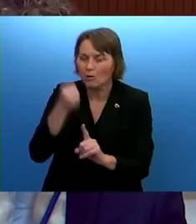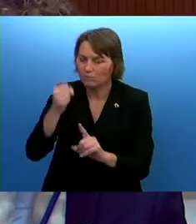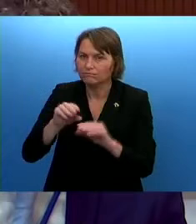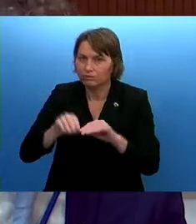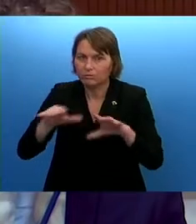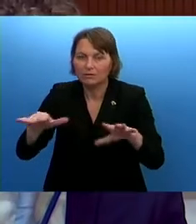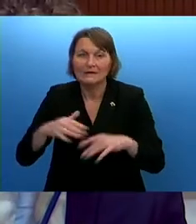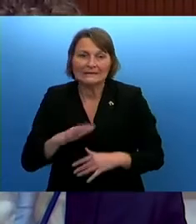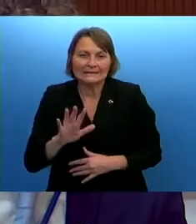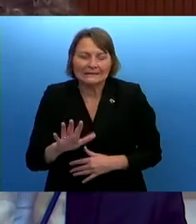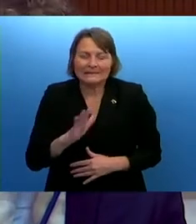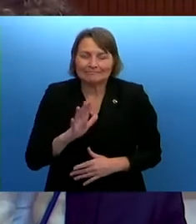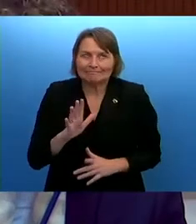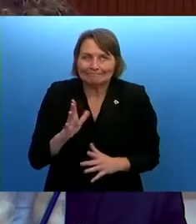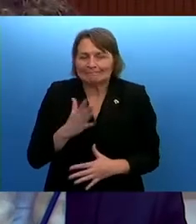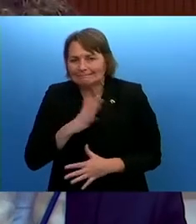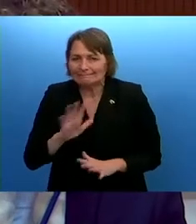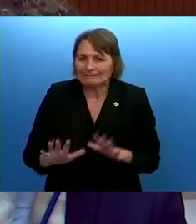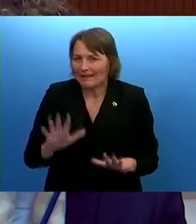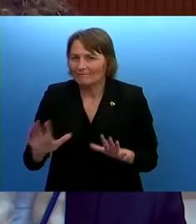we use children